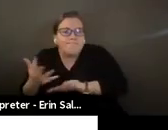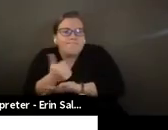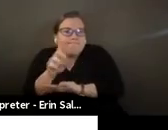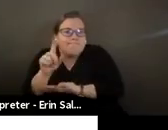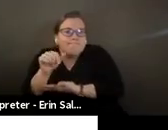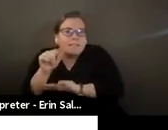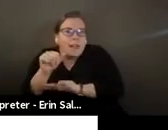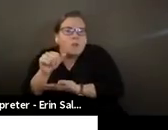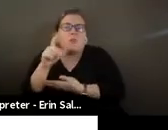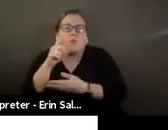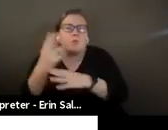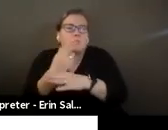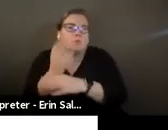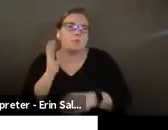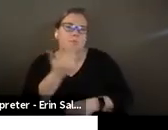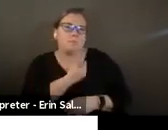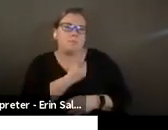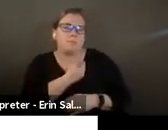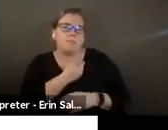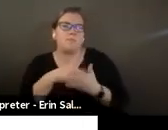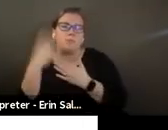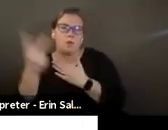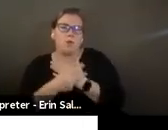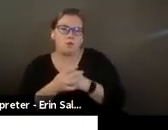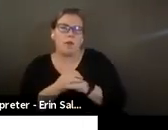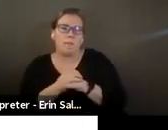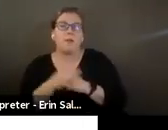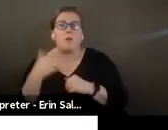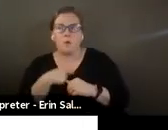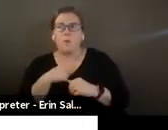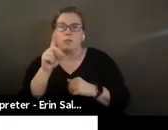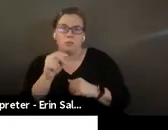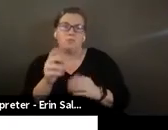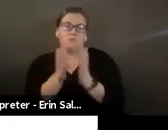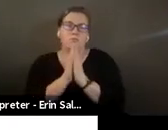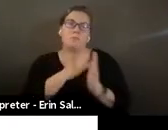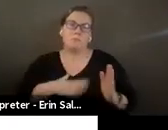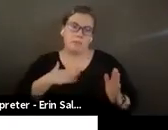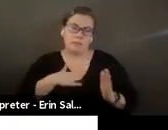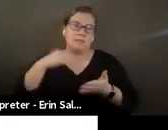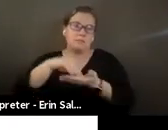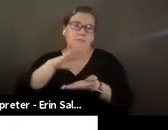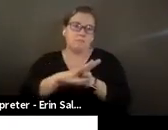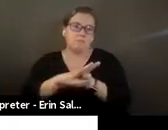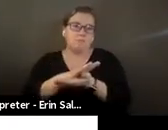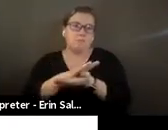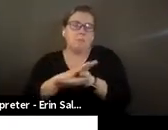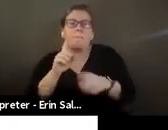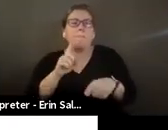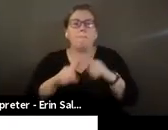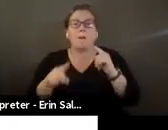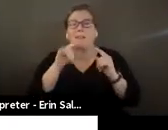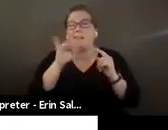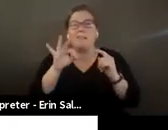our program. And we do ask that it be filled out, but it's not going to, like I